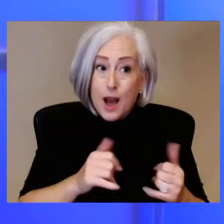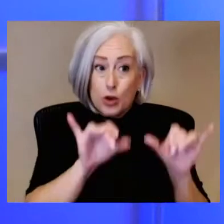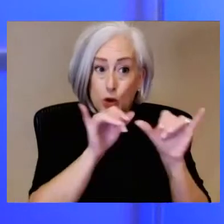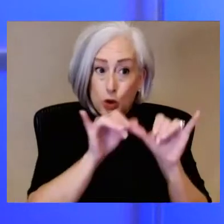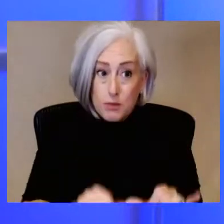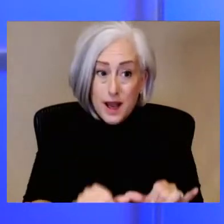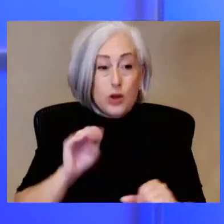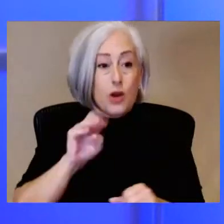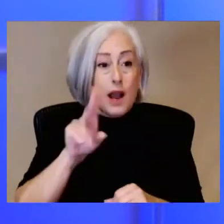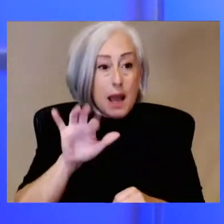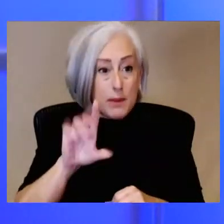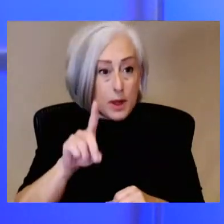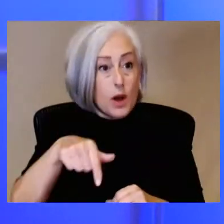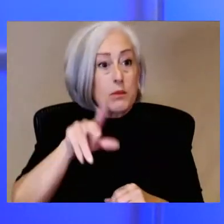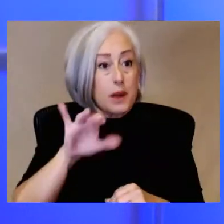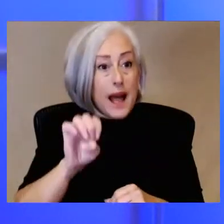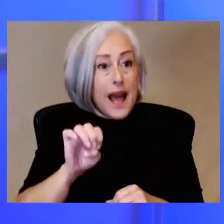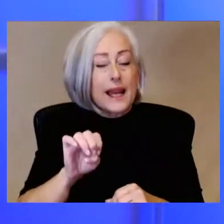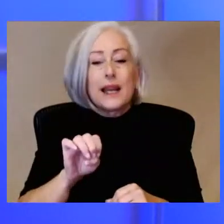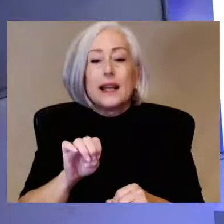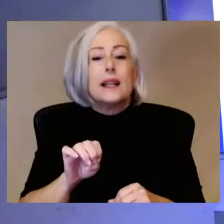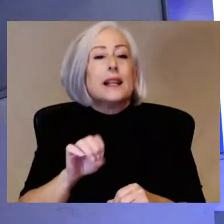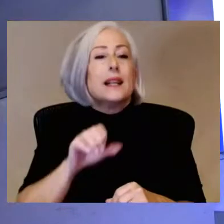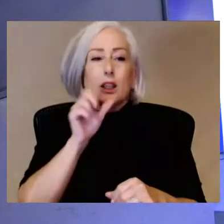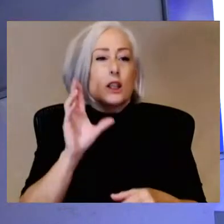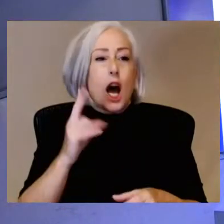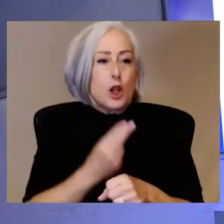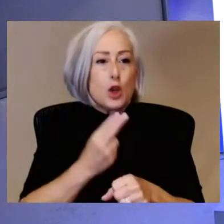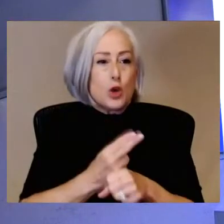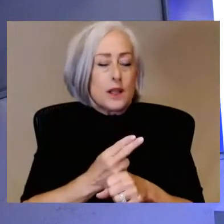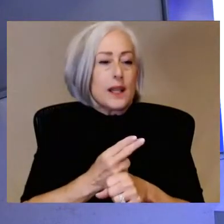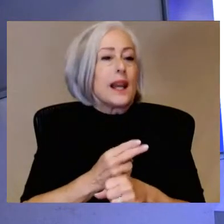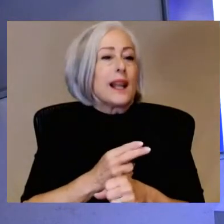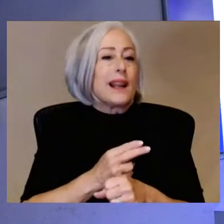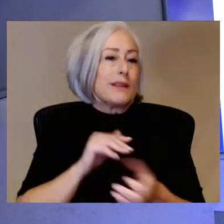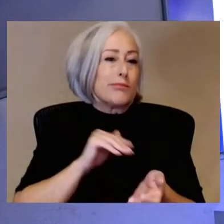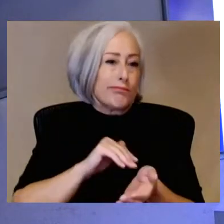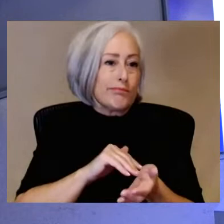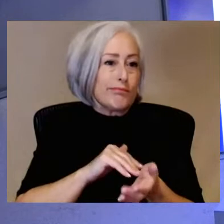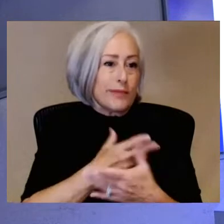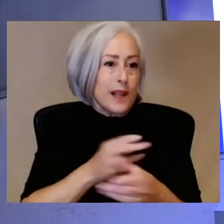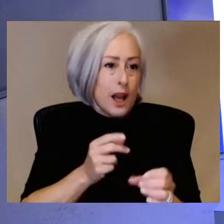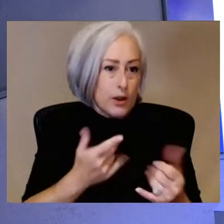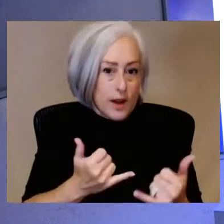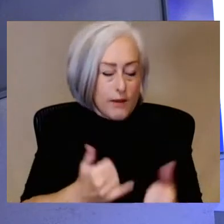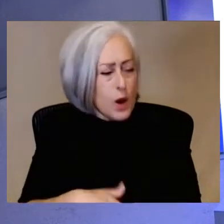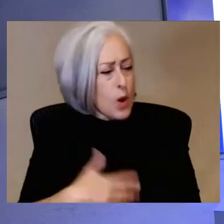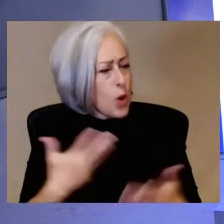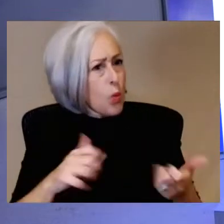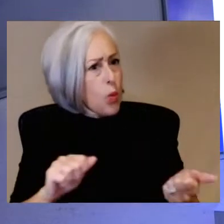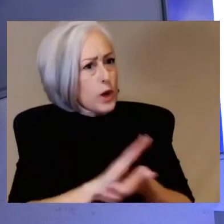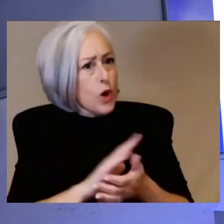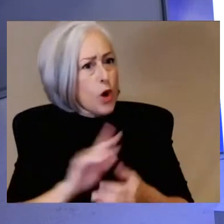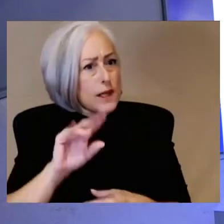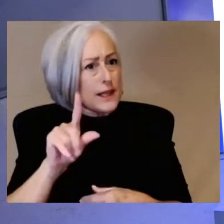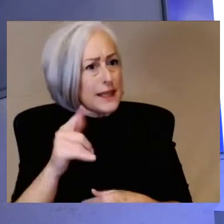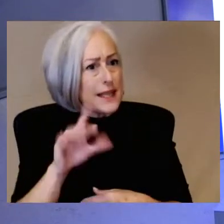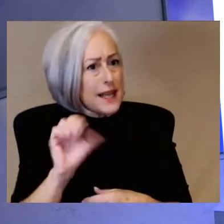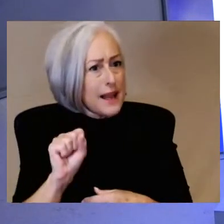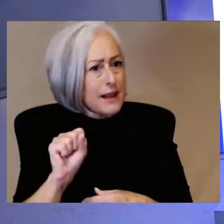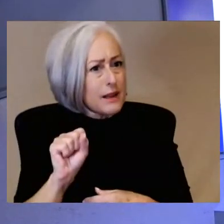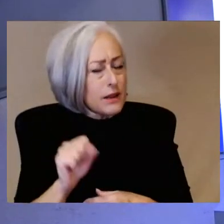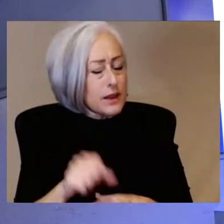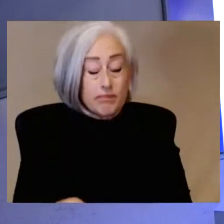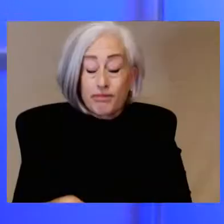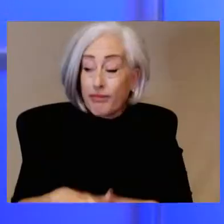in practice, but that's coming. So what's causing all those tangles and stuff? Well, that's the big question that what